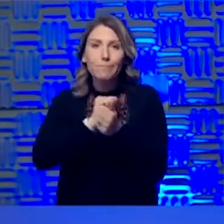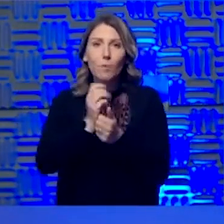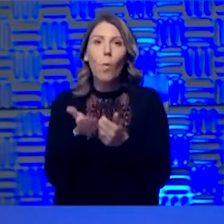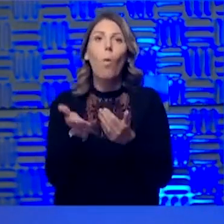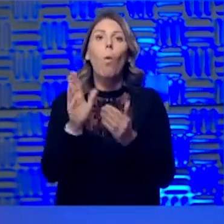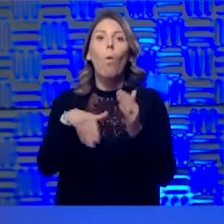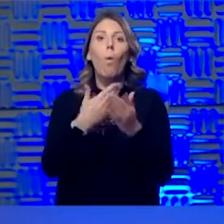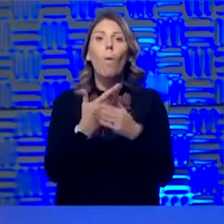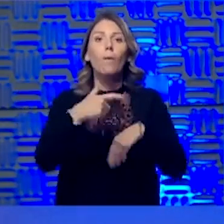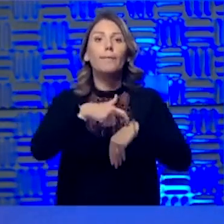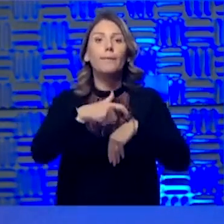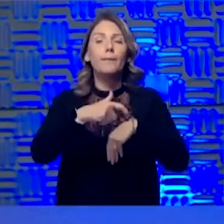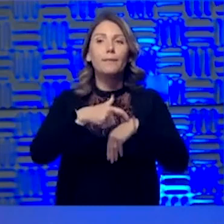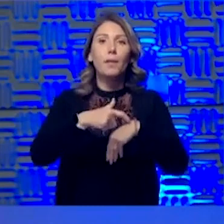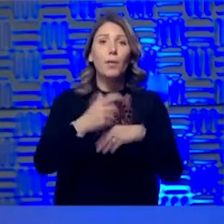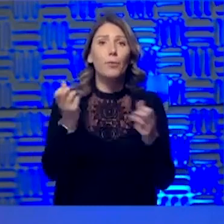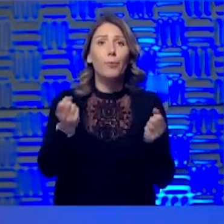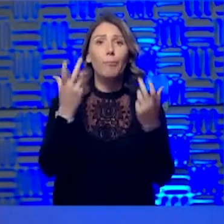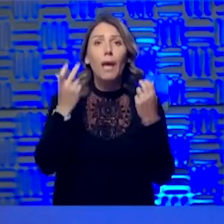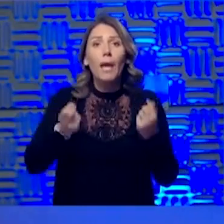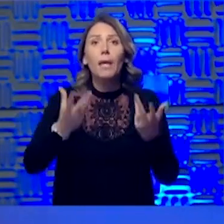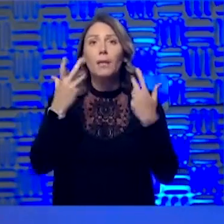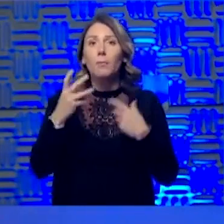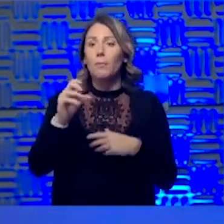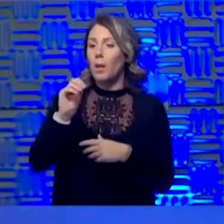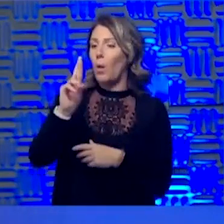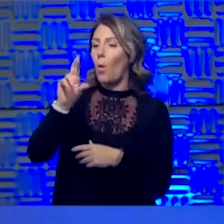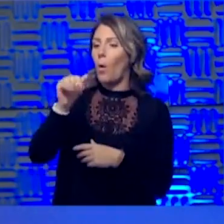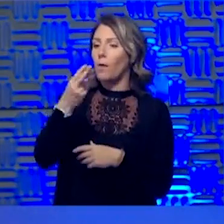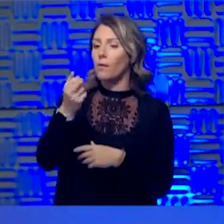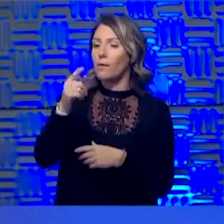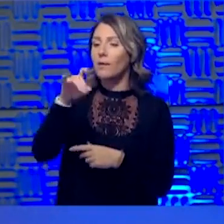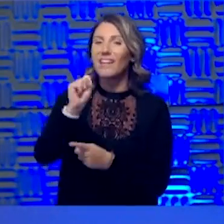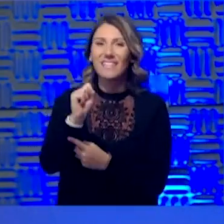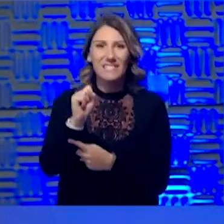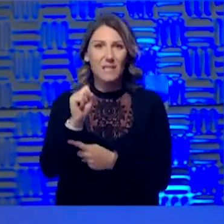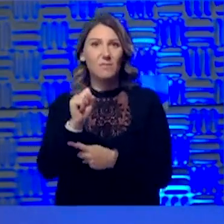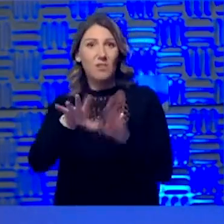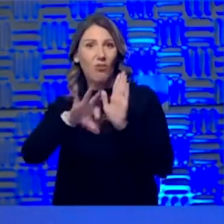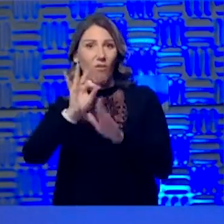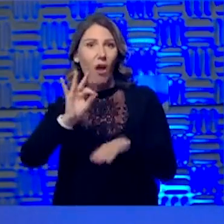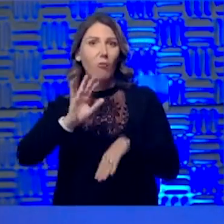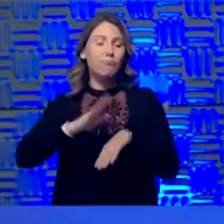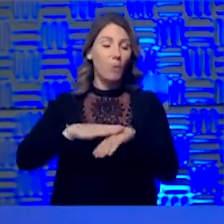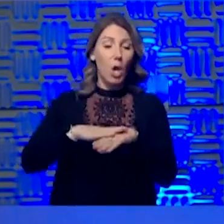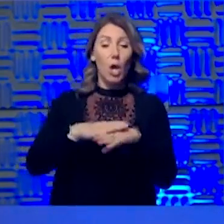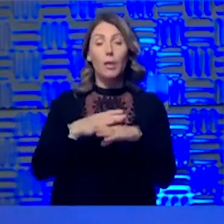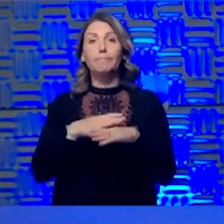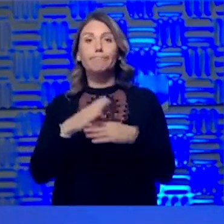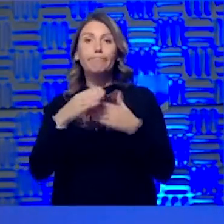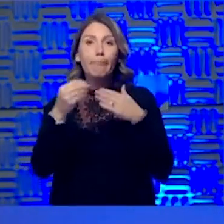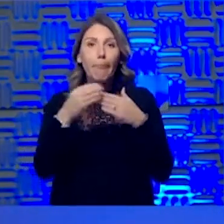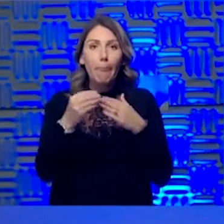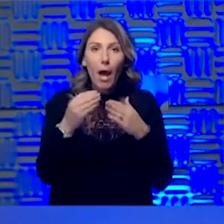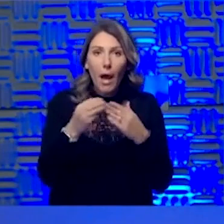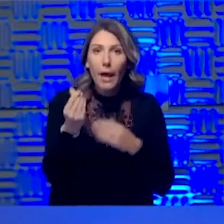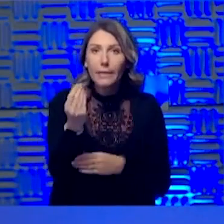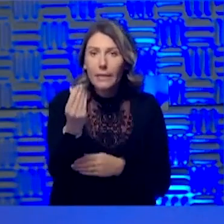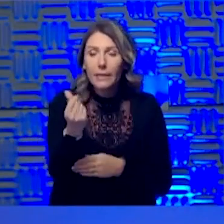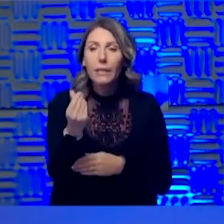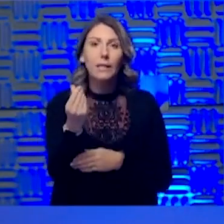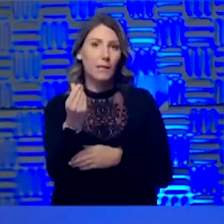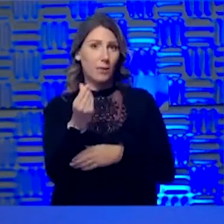there are plenty of organisms that have been found to be cultured on things like money and other surfaces that we aren't doing. So